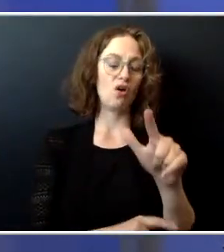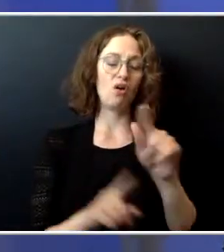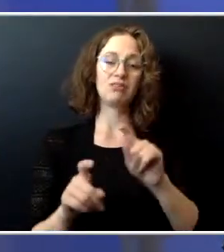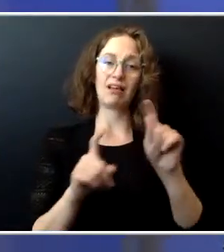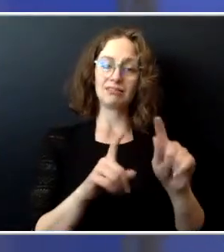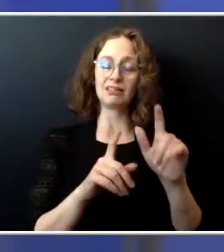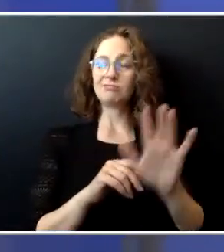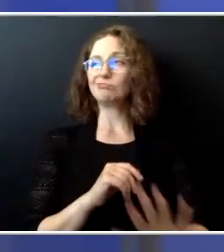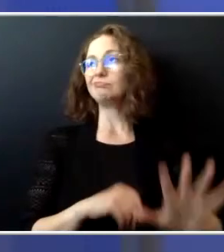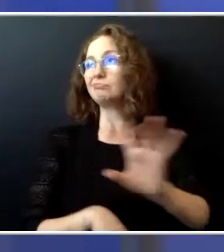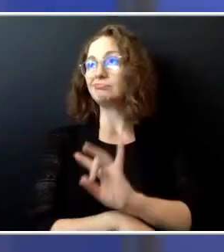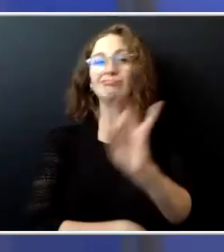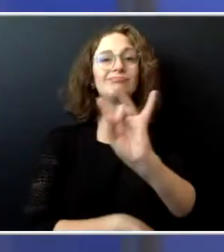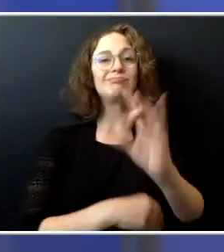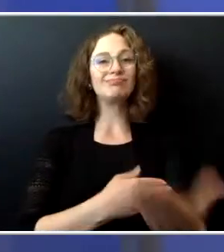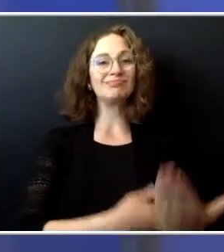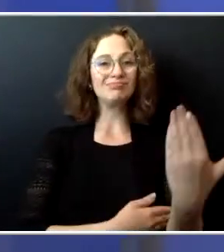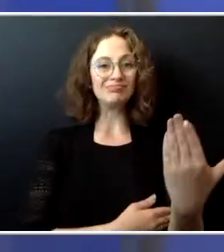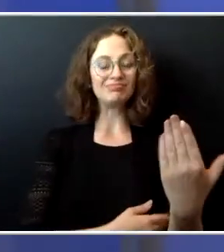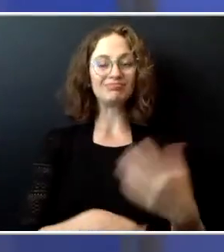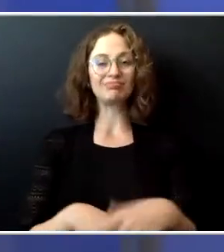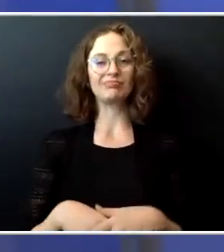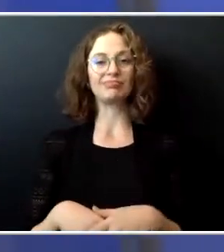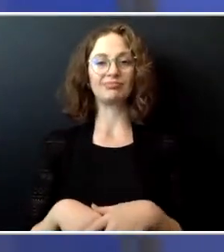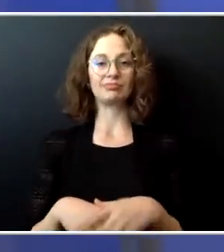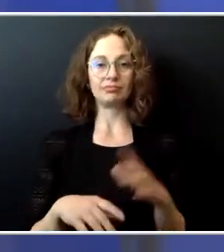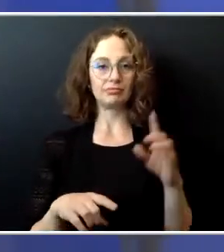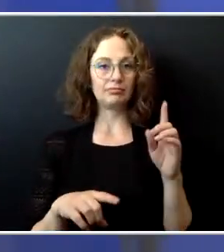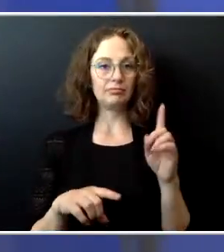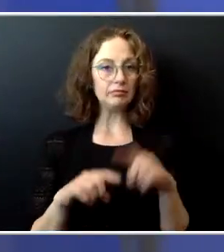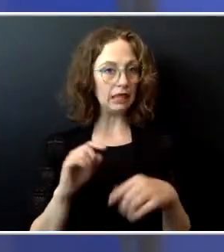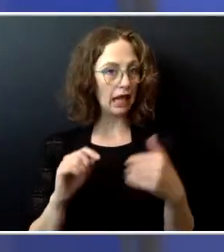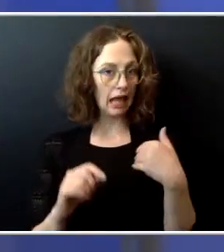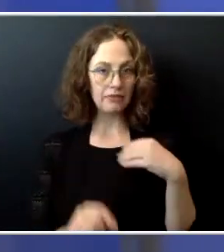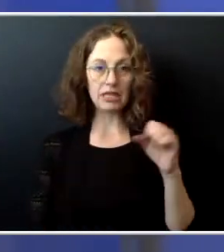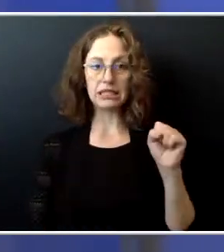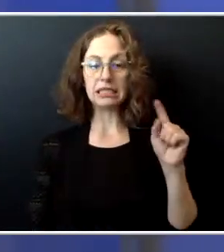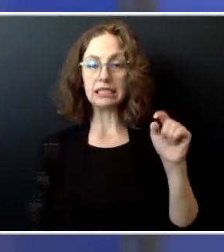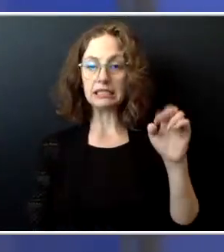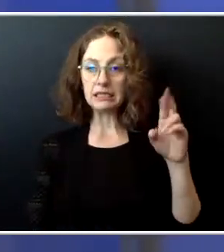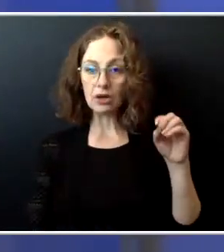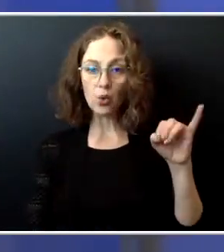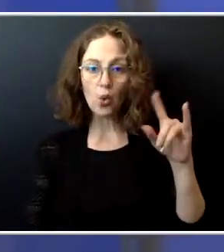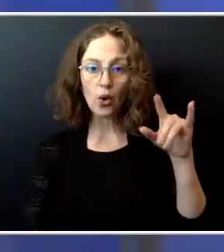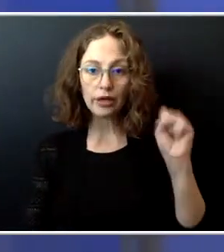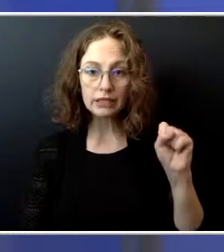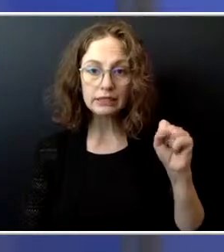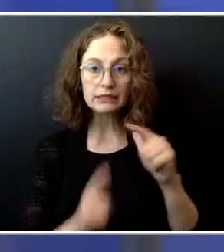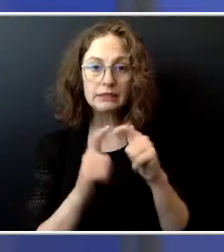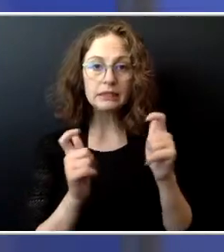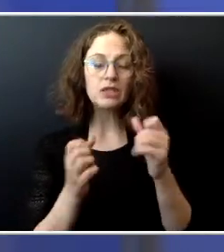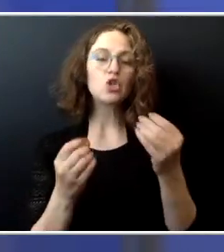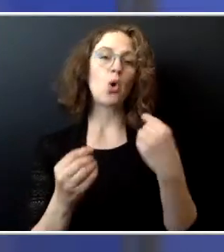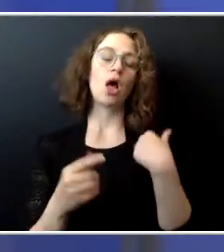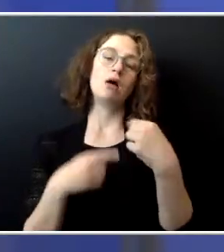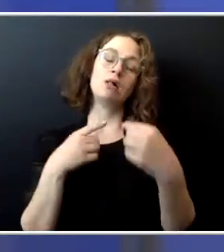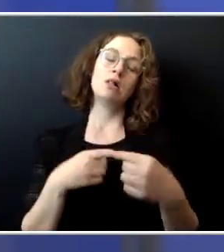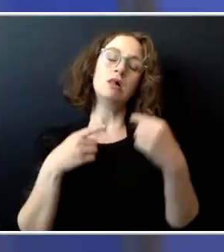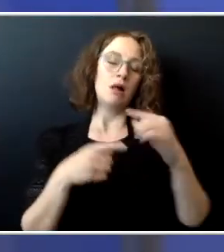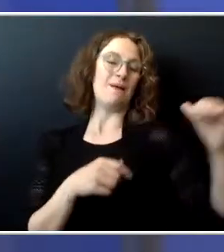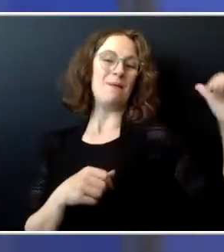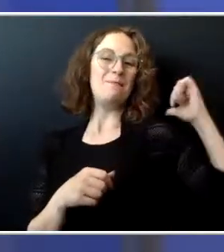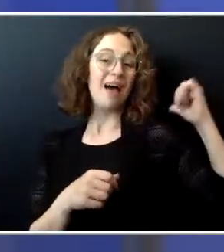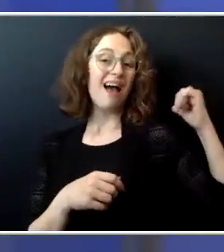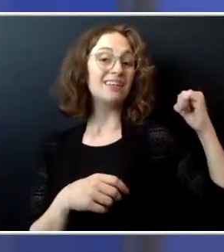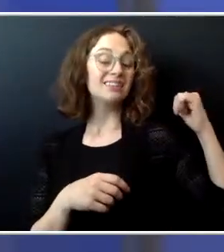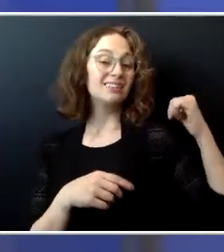you are not supposed to have any steroids and stuff. So I was having a lot of back issues at that time. Injection. So